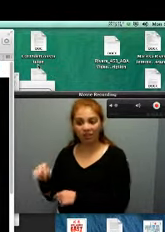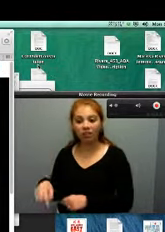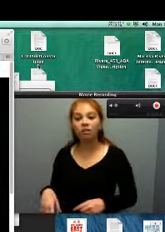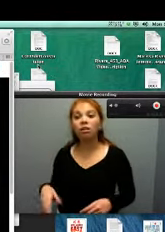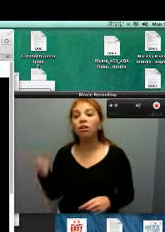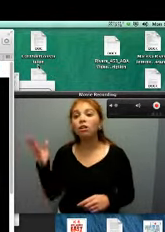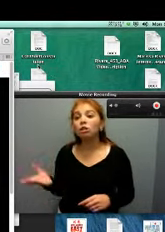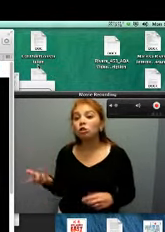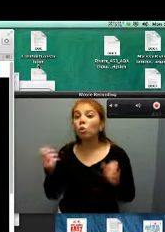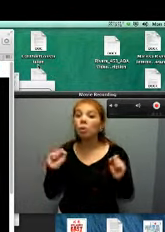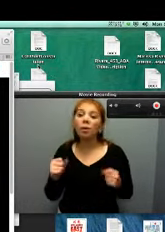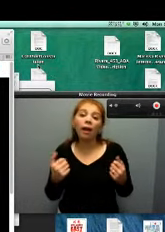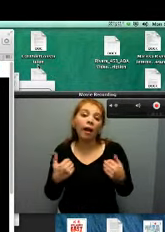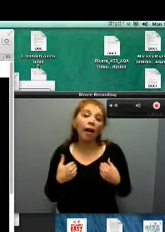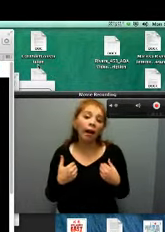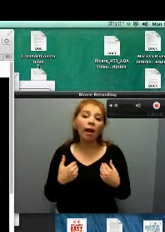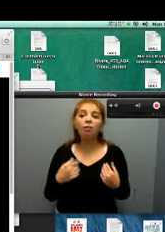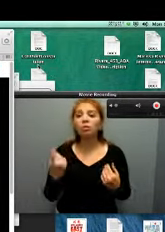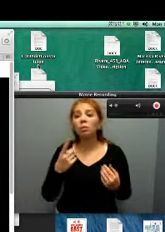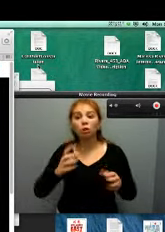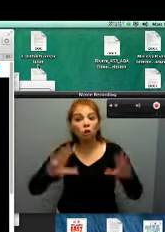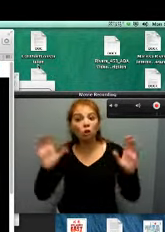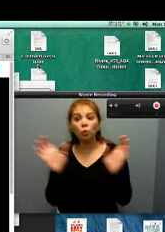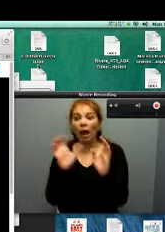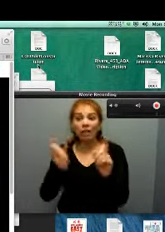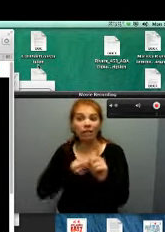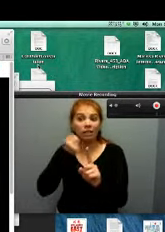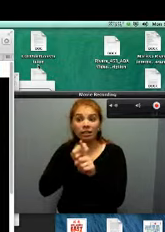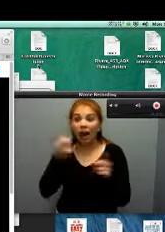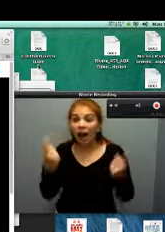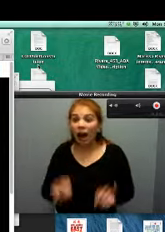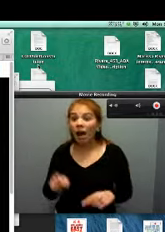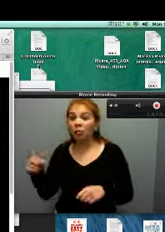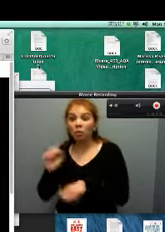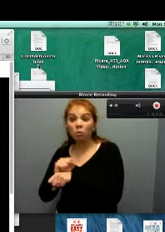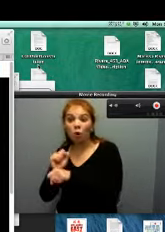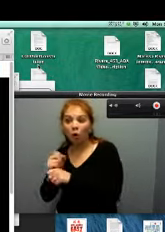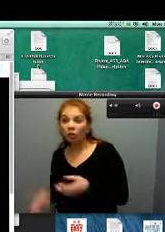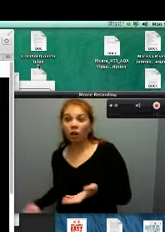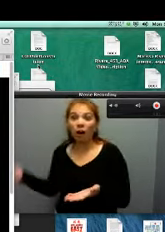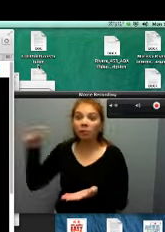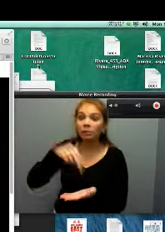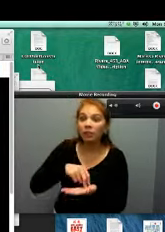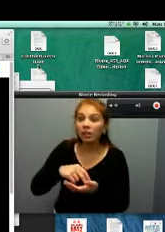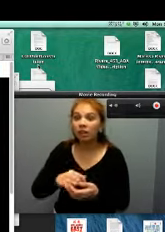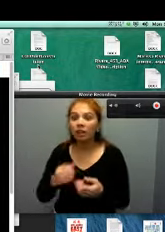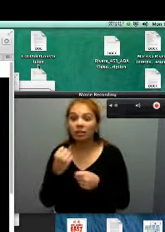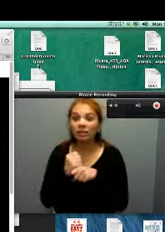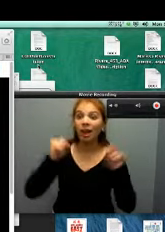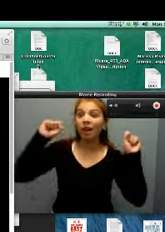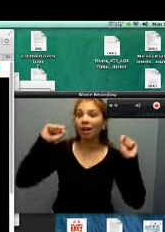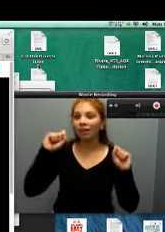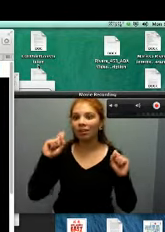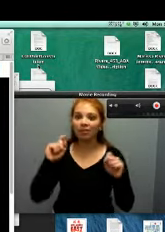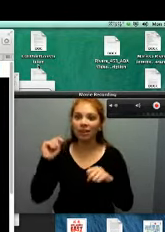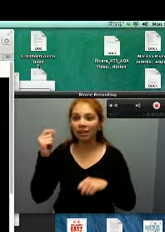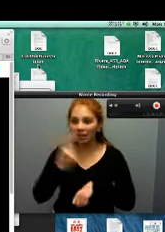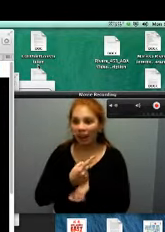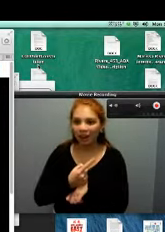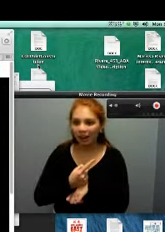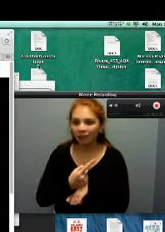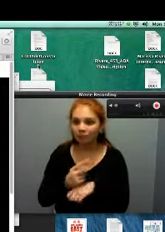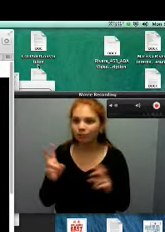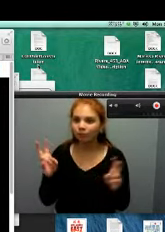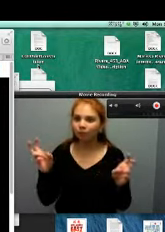So you may have something, a crisis happen, one employee jumps in and saves the day. Okay. From thereafter,